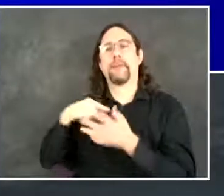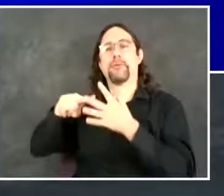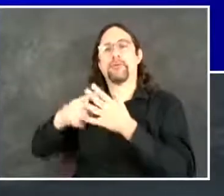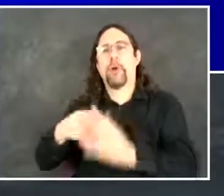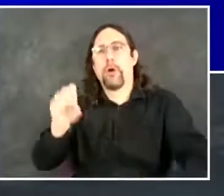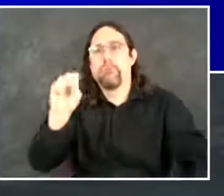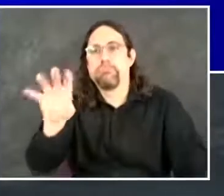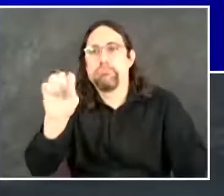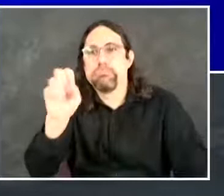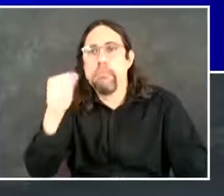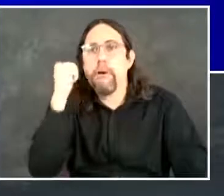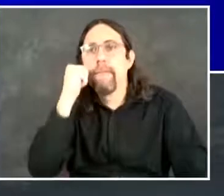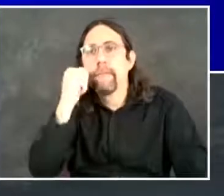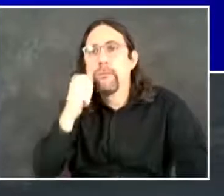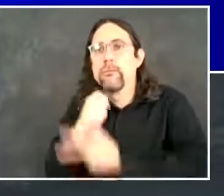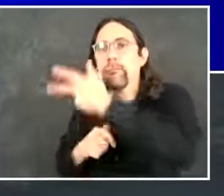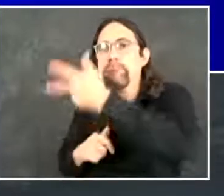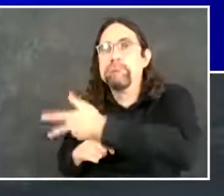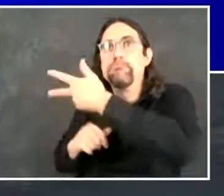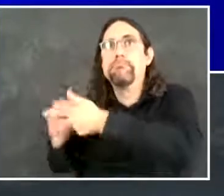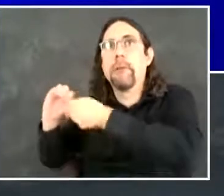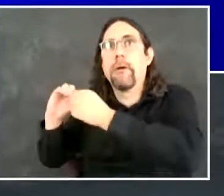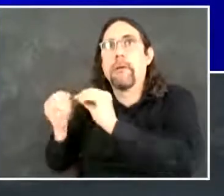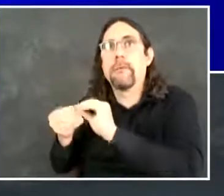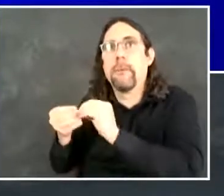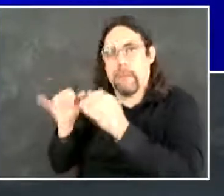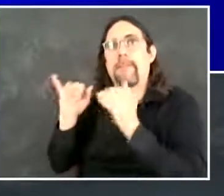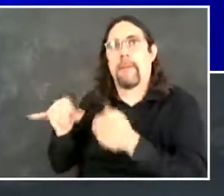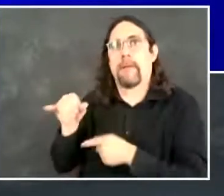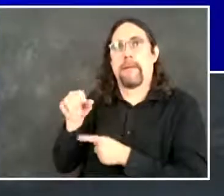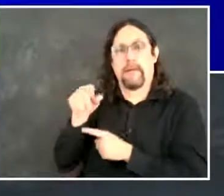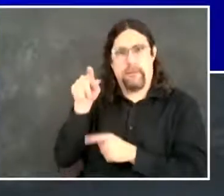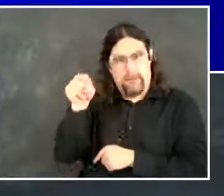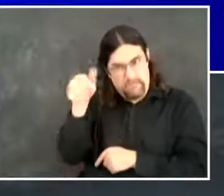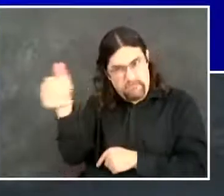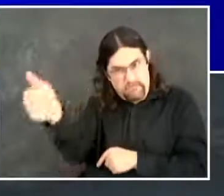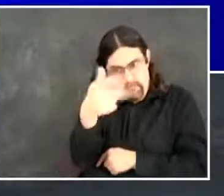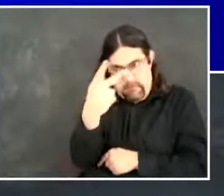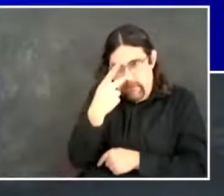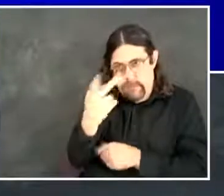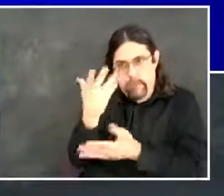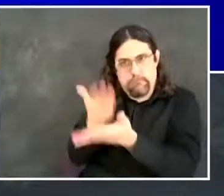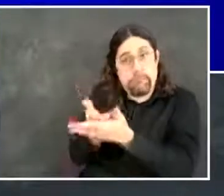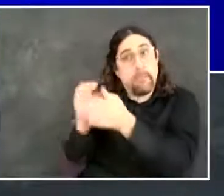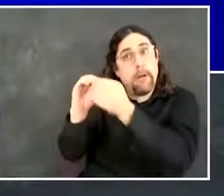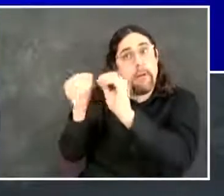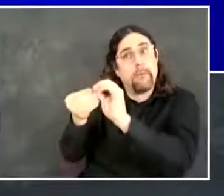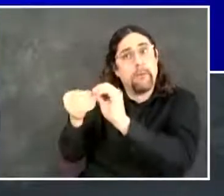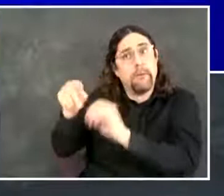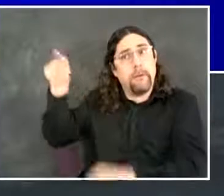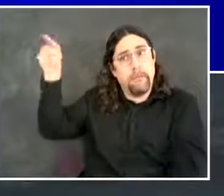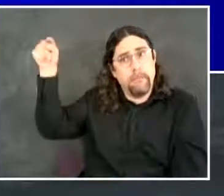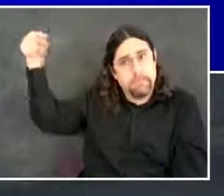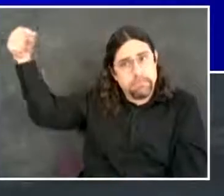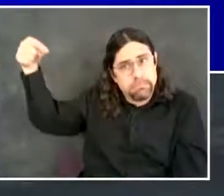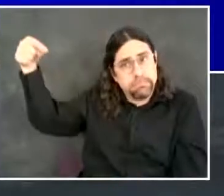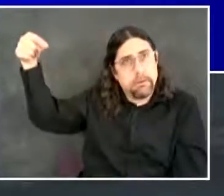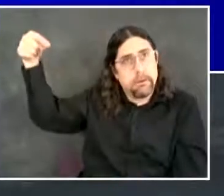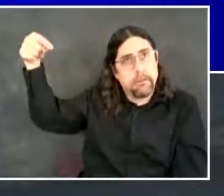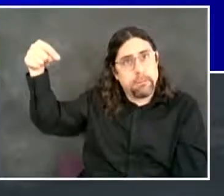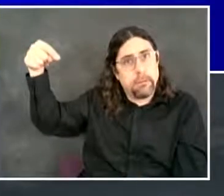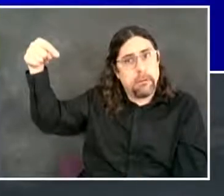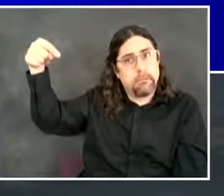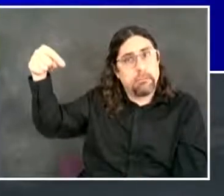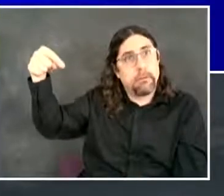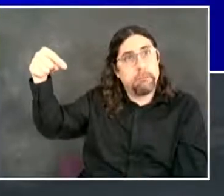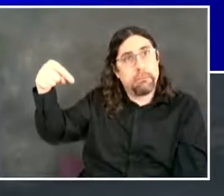By today, 136. Fantastic. That's the good news, real progress. However, remember